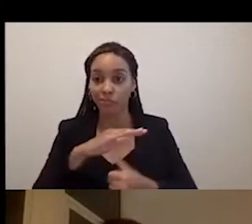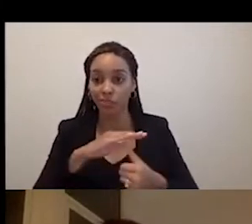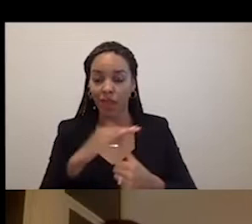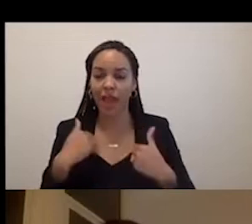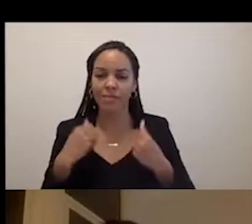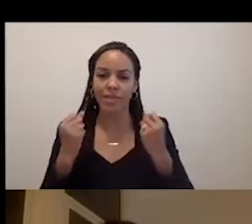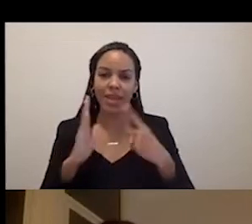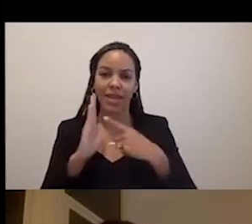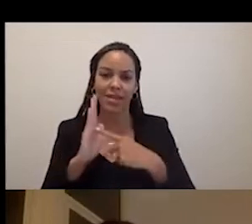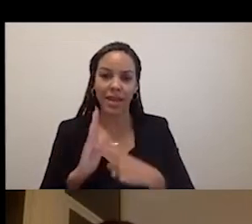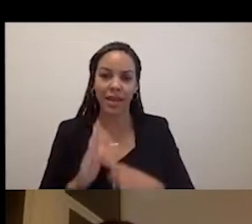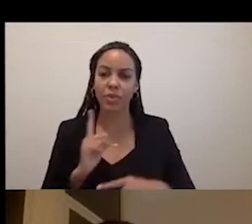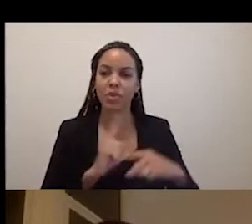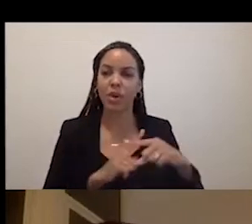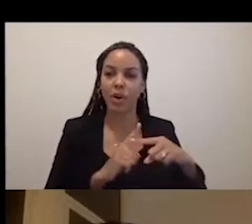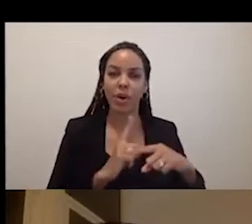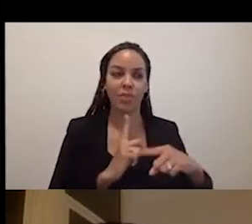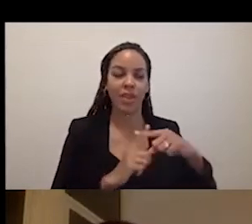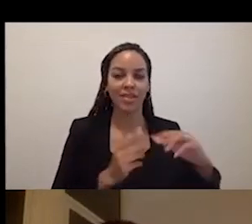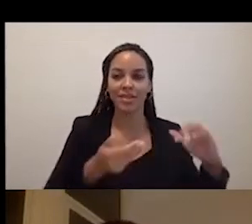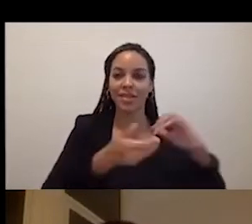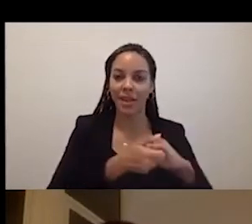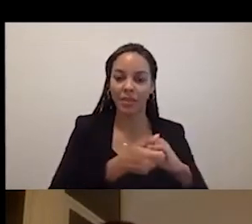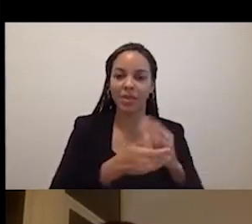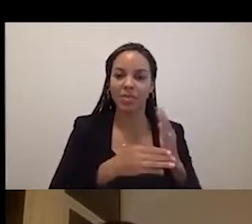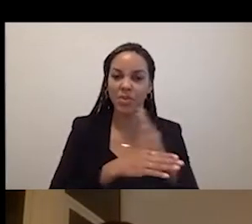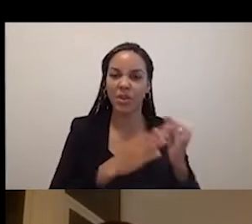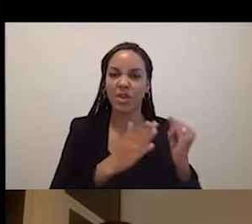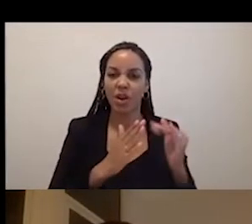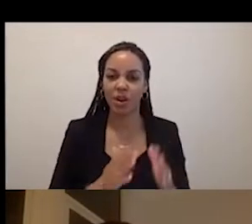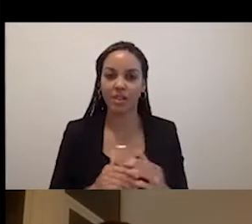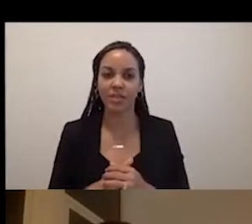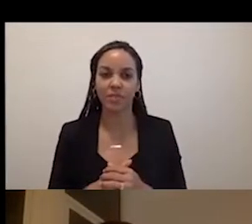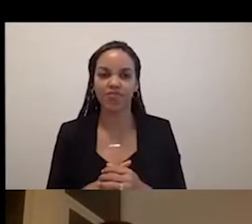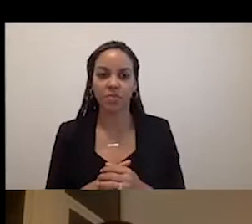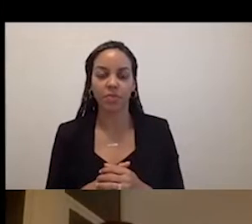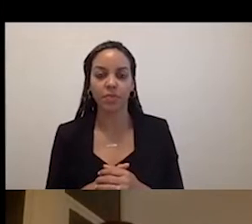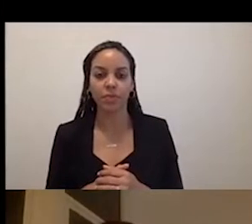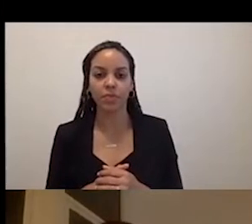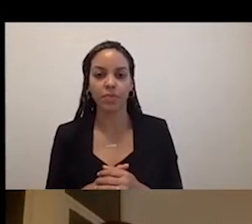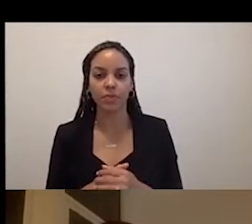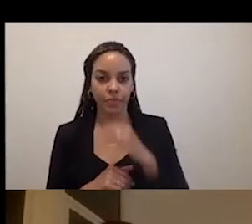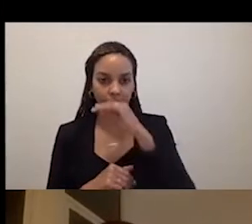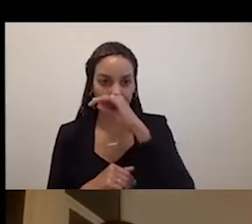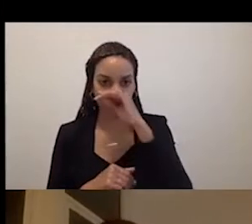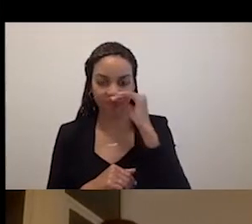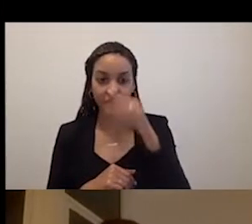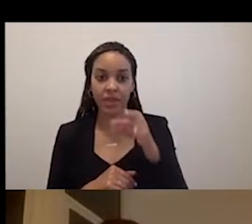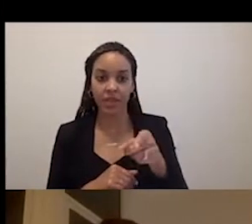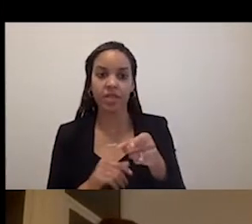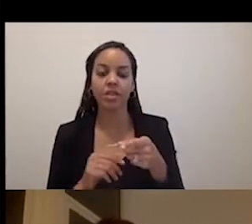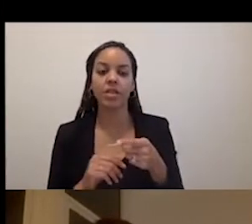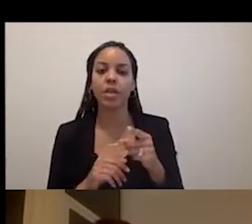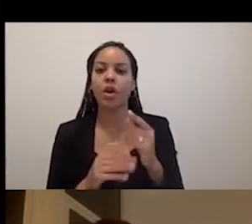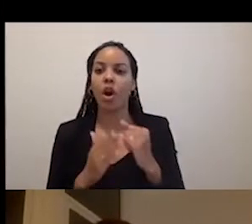collaborative practices that developed between artists. So if you go to the next one, Toga, an Indonesian artist, was